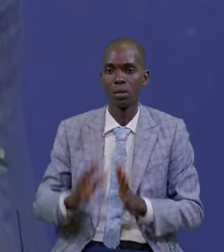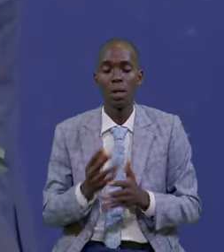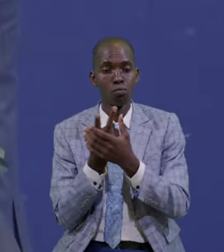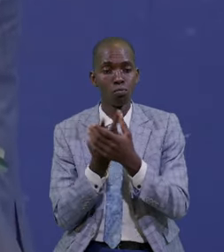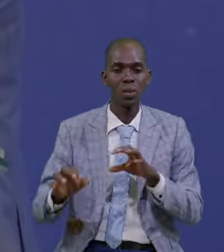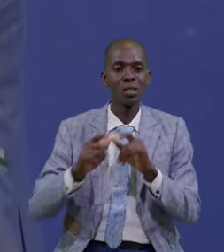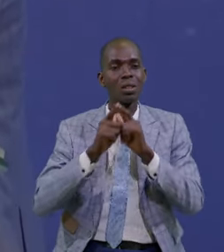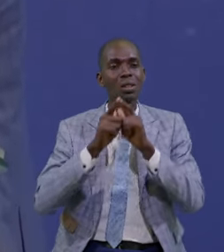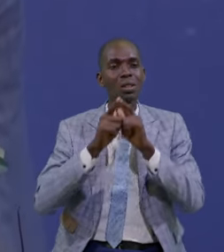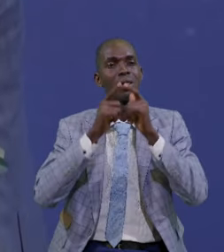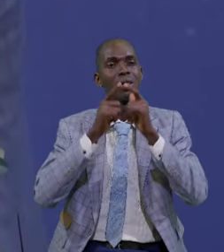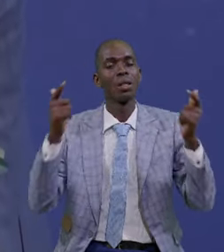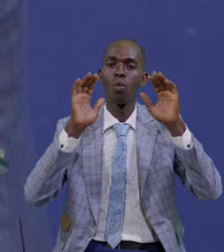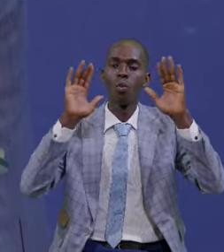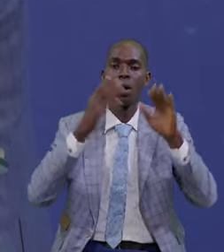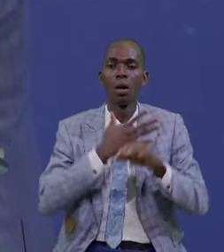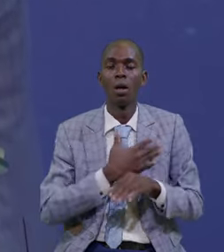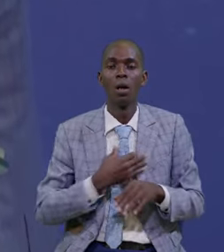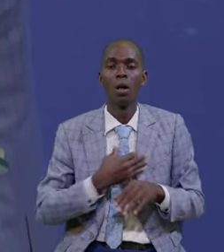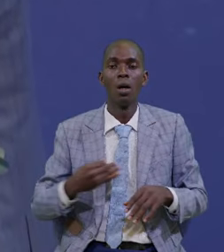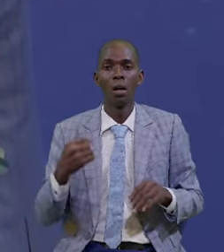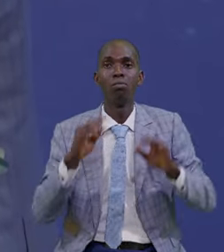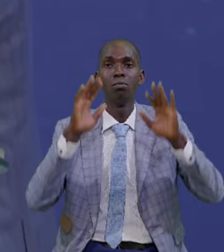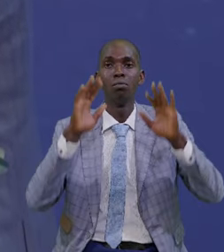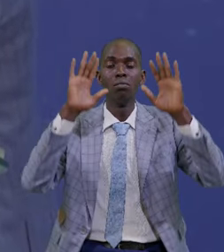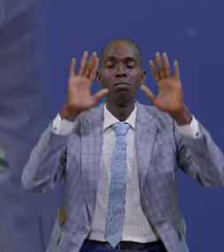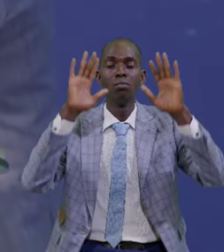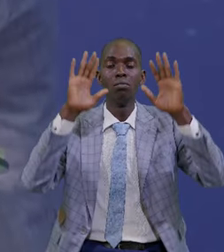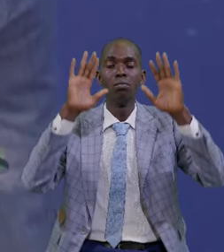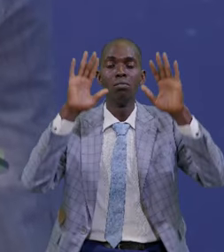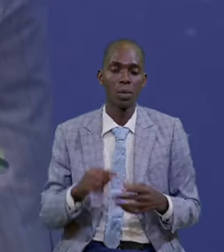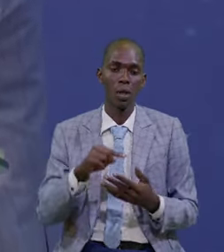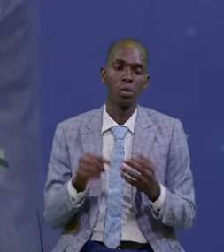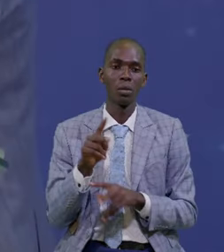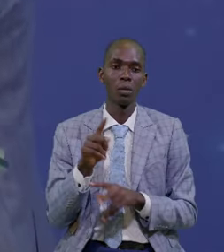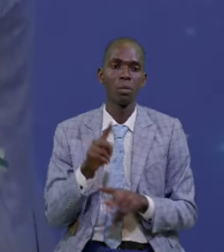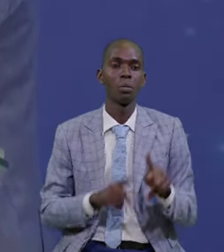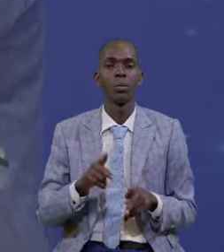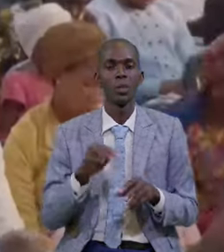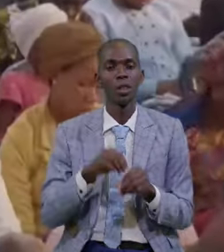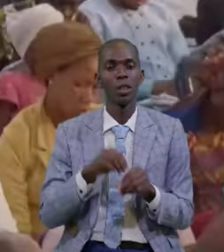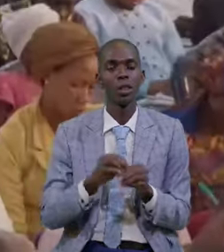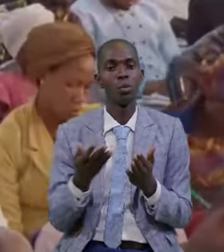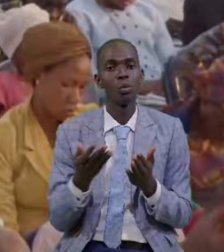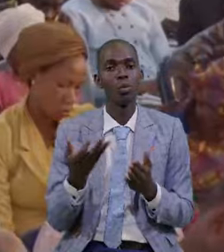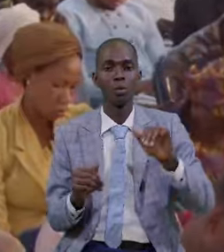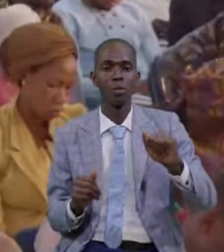wonders and miracles among the people. Acts chapter 4. Verse